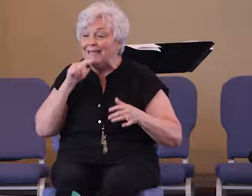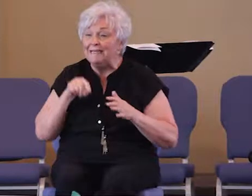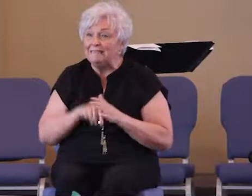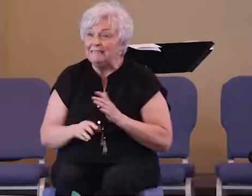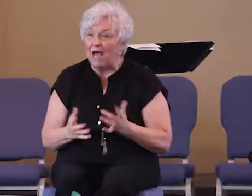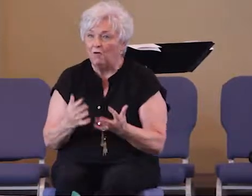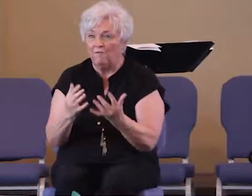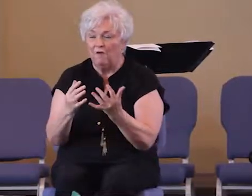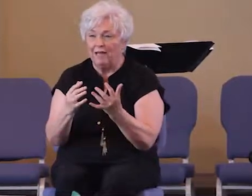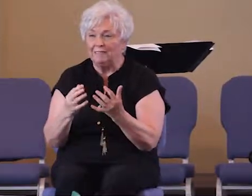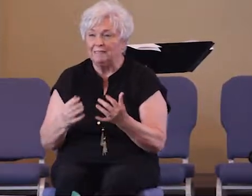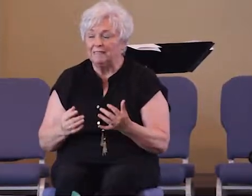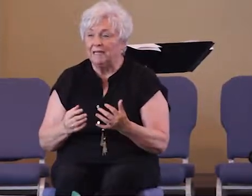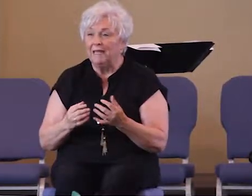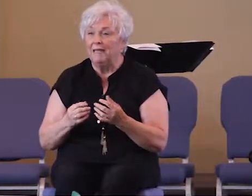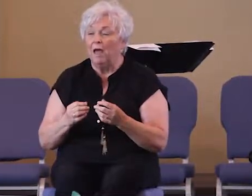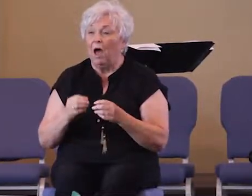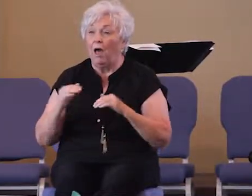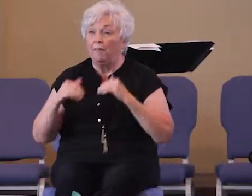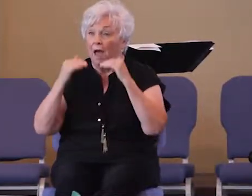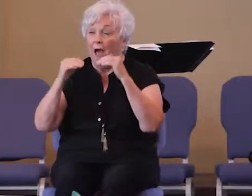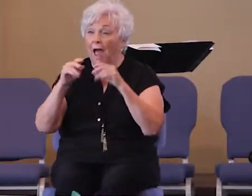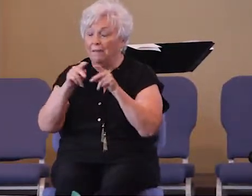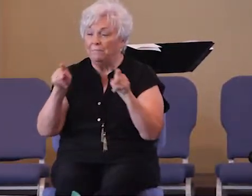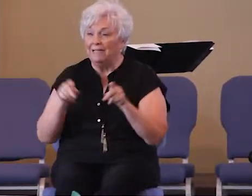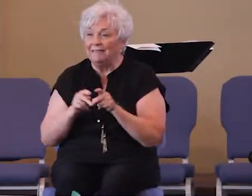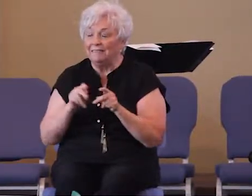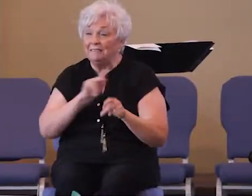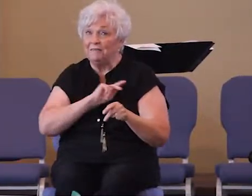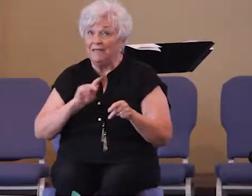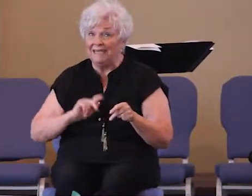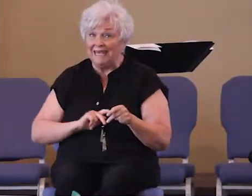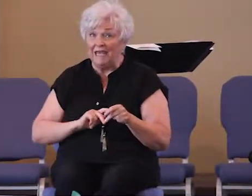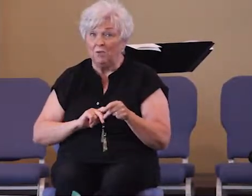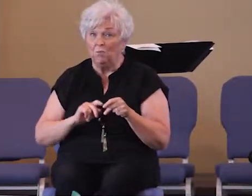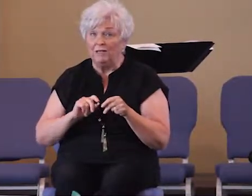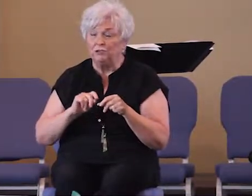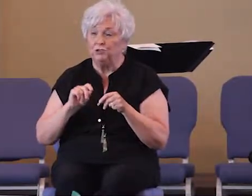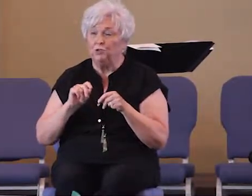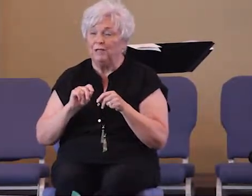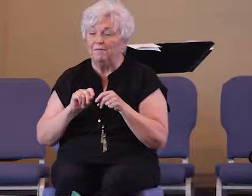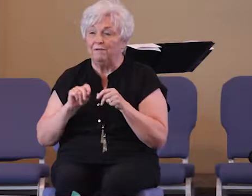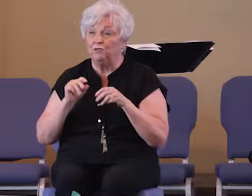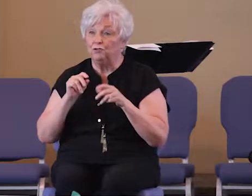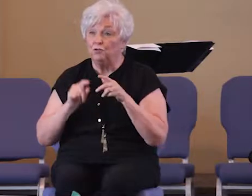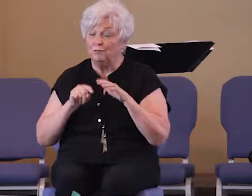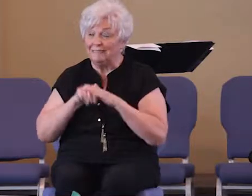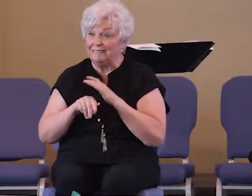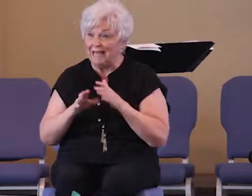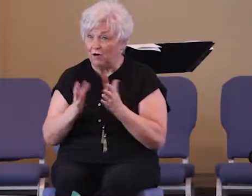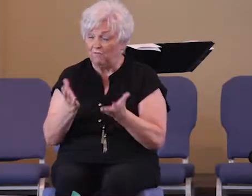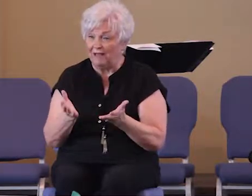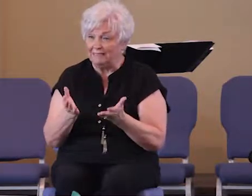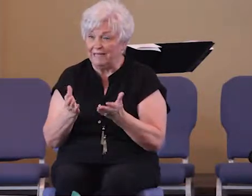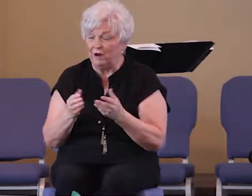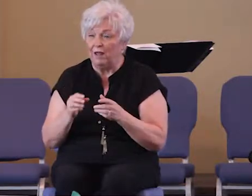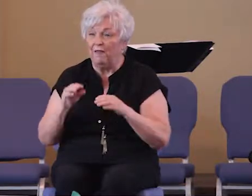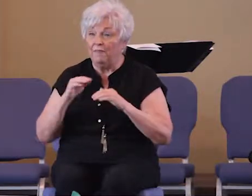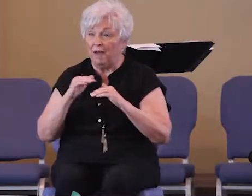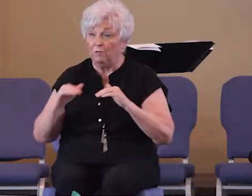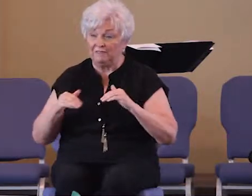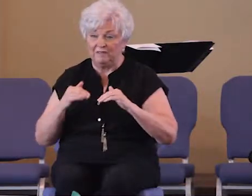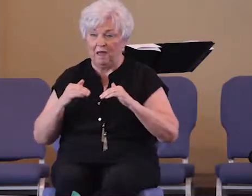high places. The king went to Gibeon to sacrifice there, for that was the great high place. Solomon